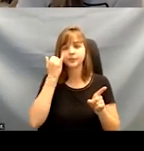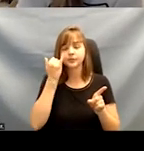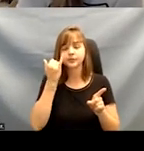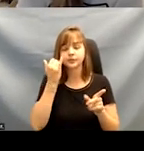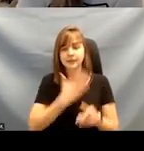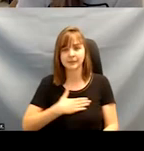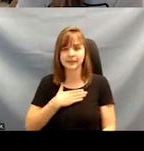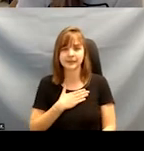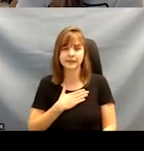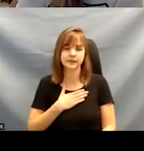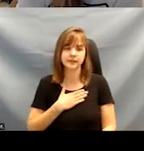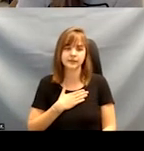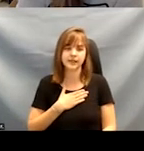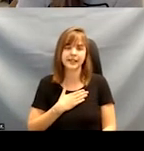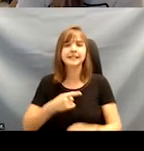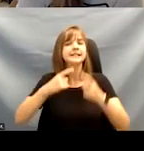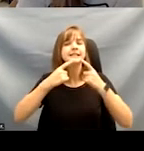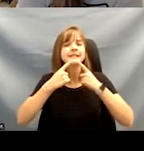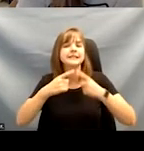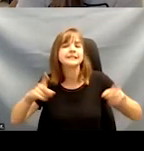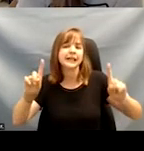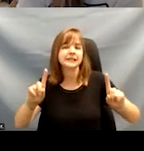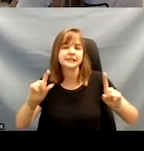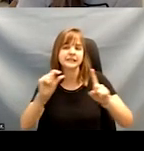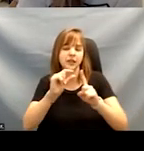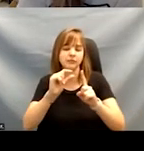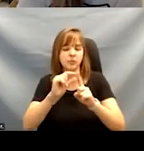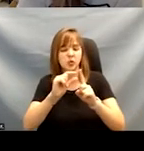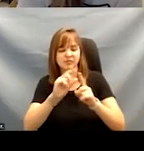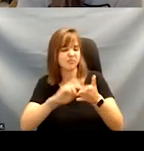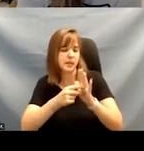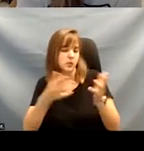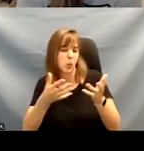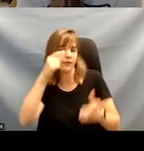me, how do you define success for your business?